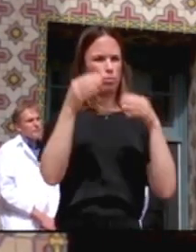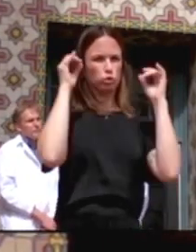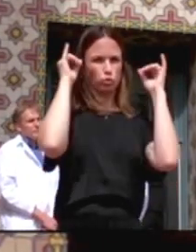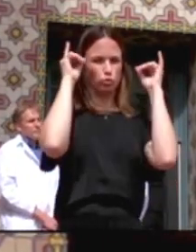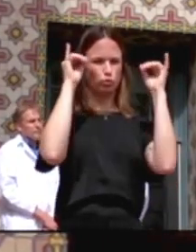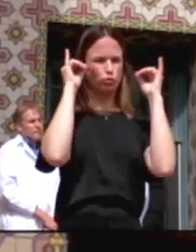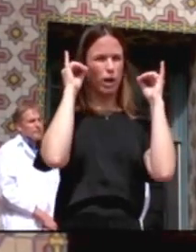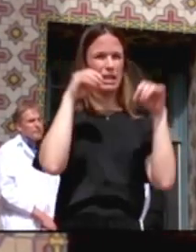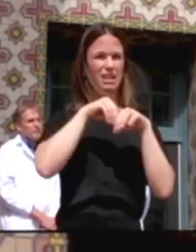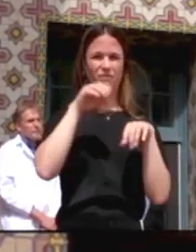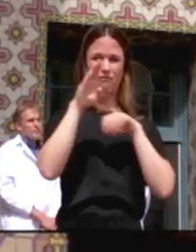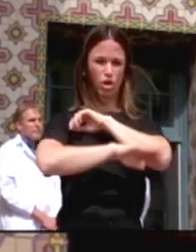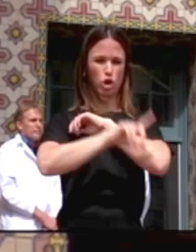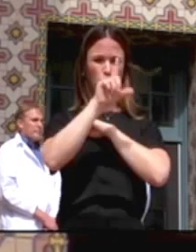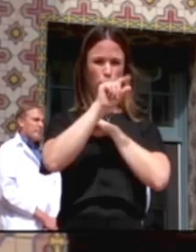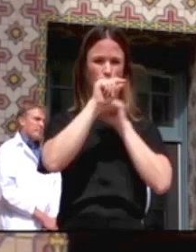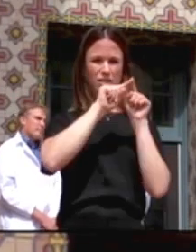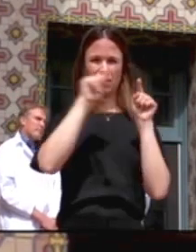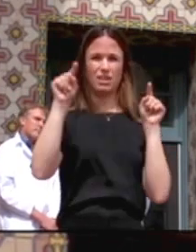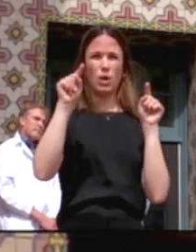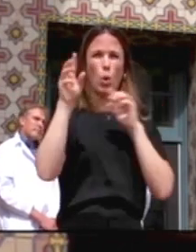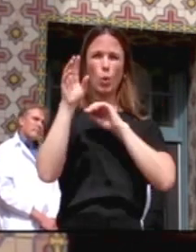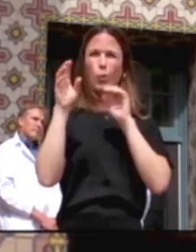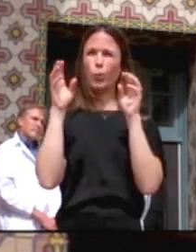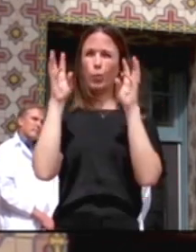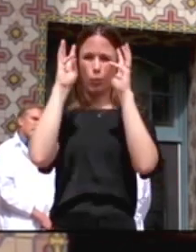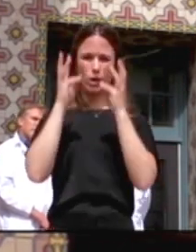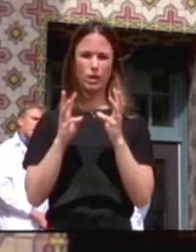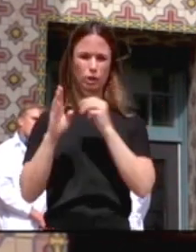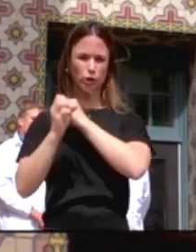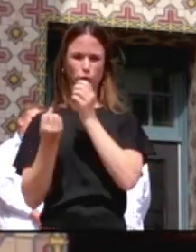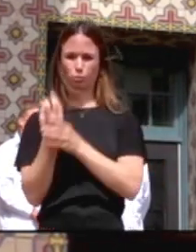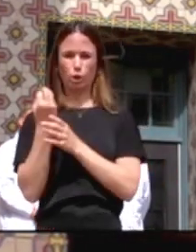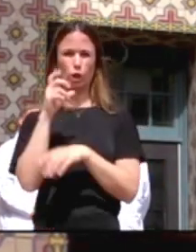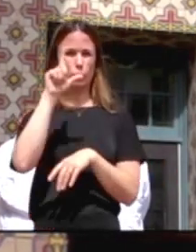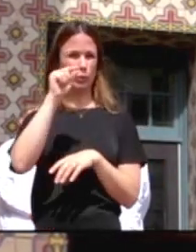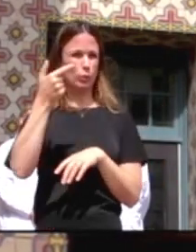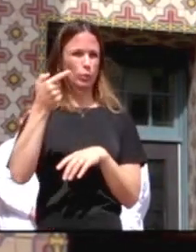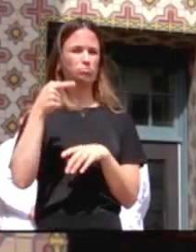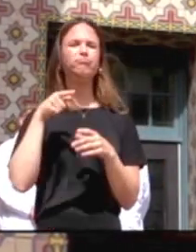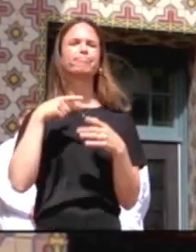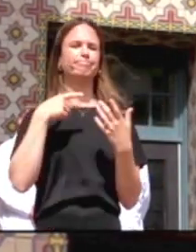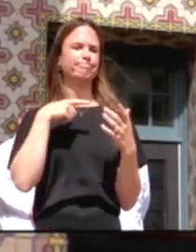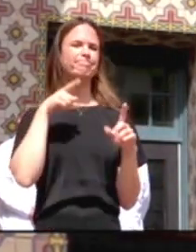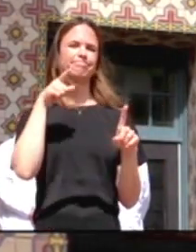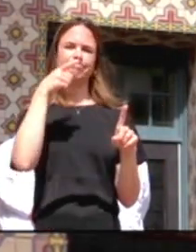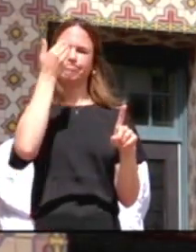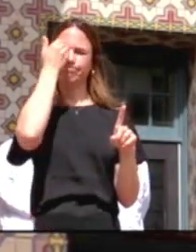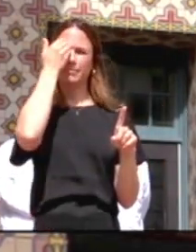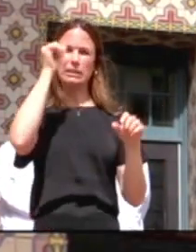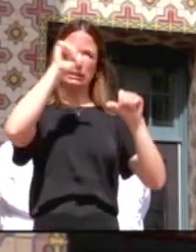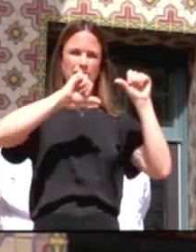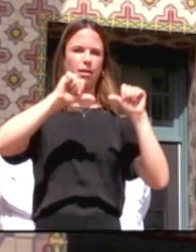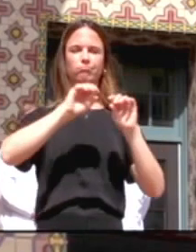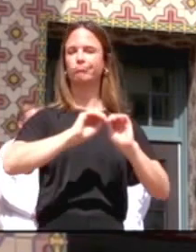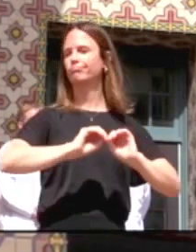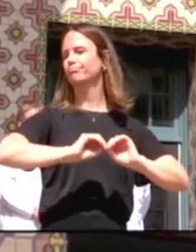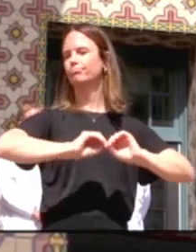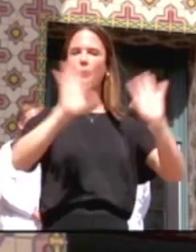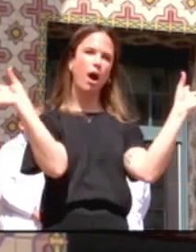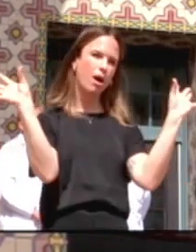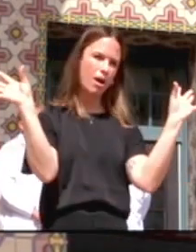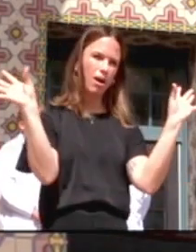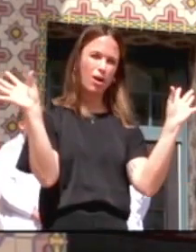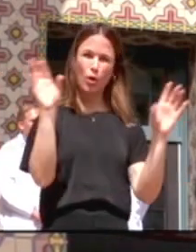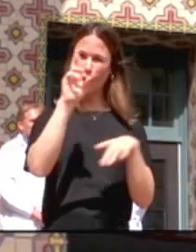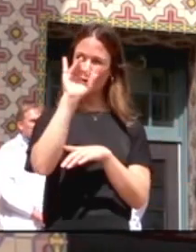of 2020 through the winter and spring of 2021. The science is now clear that